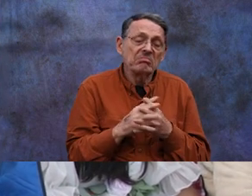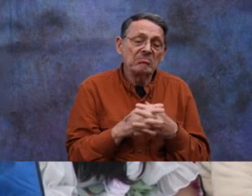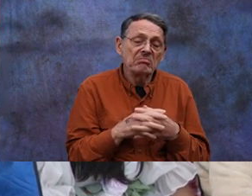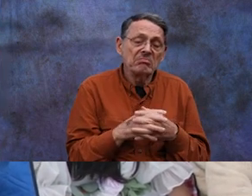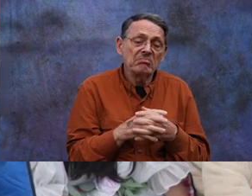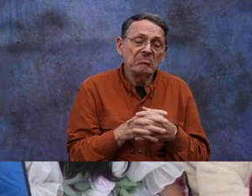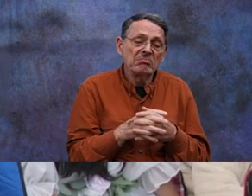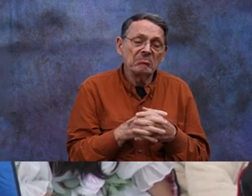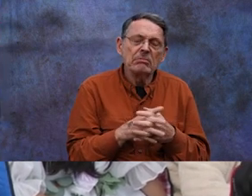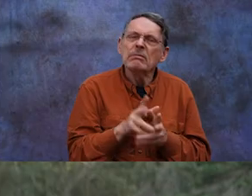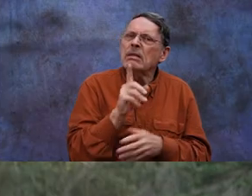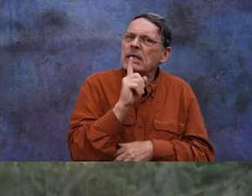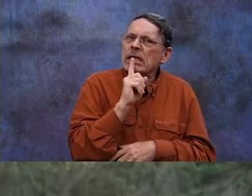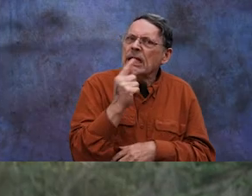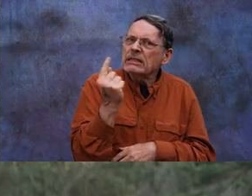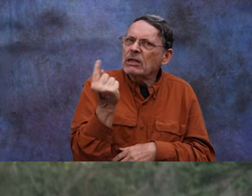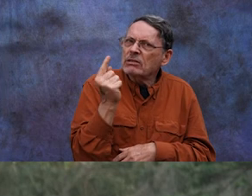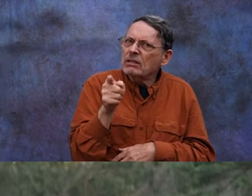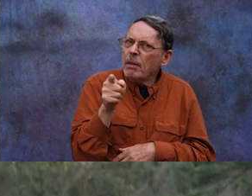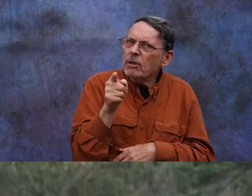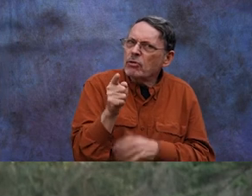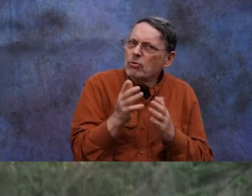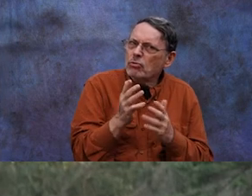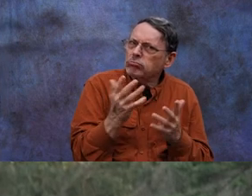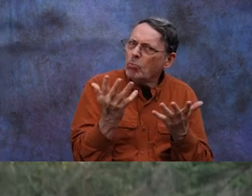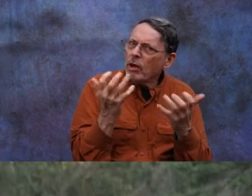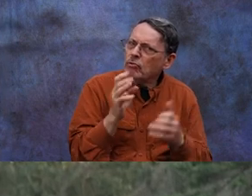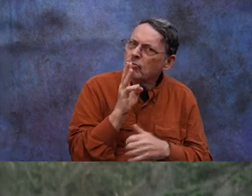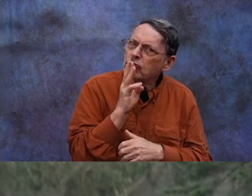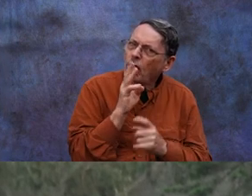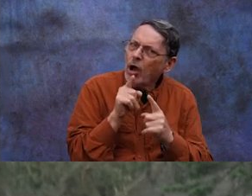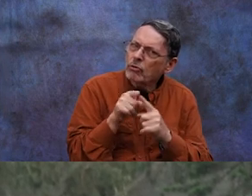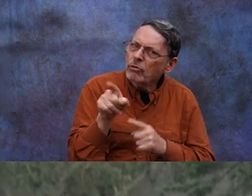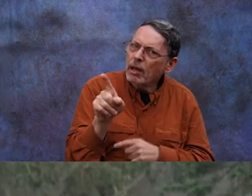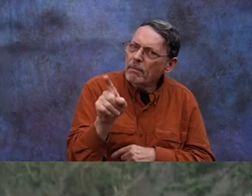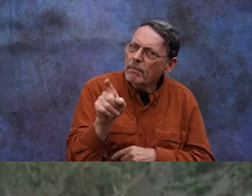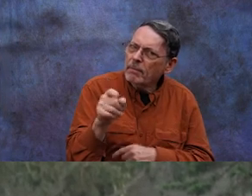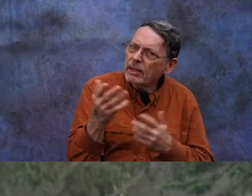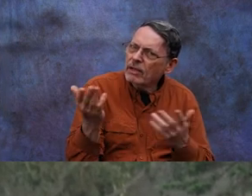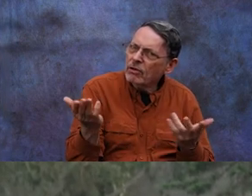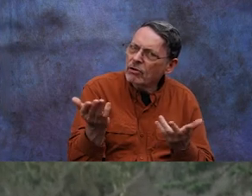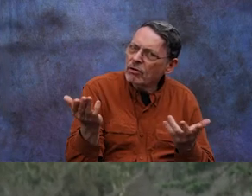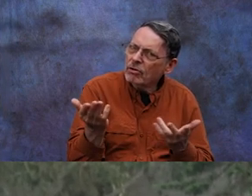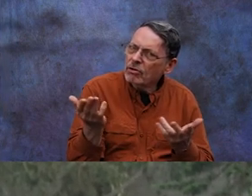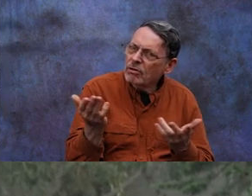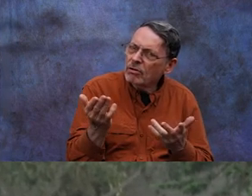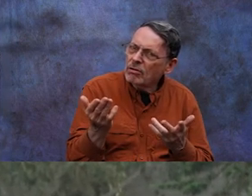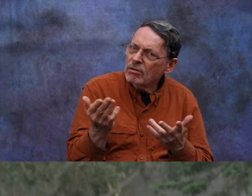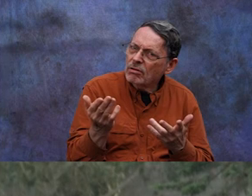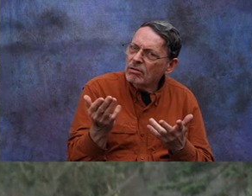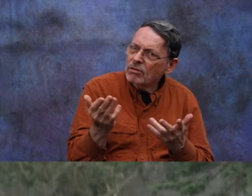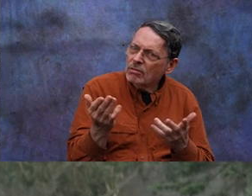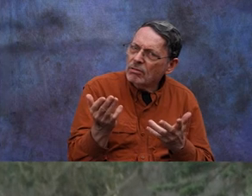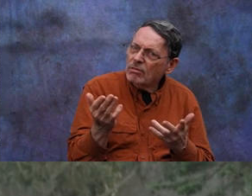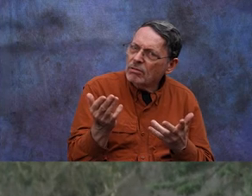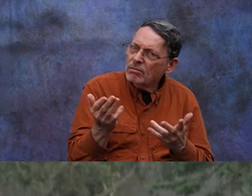Is there someone who you've been meaning to talk to? Here, the veils are not just thin,